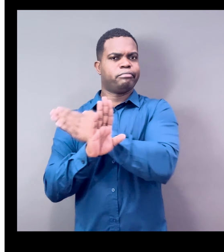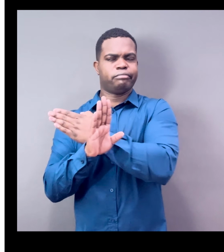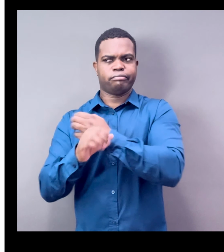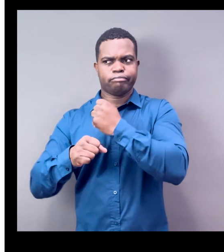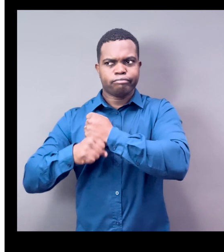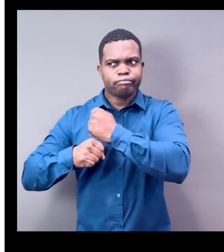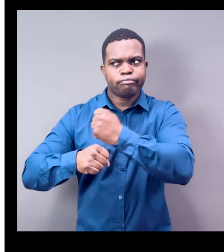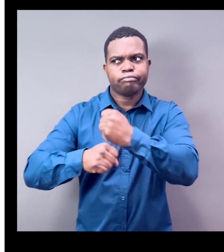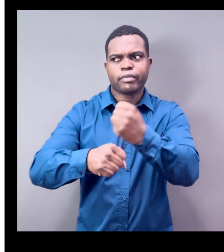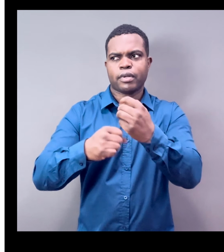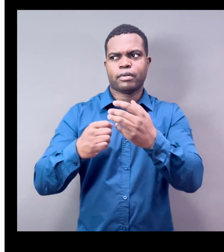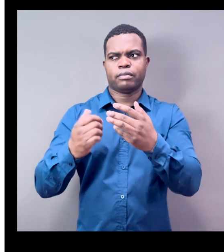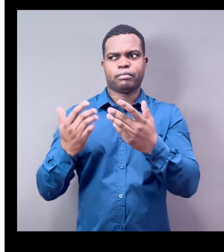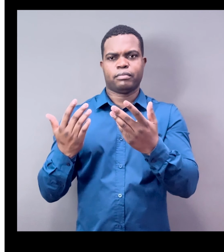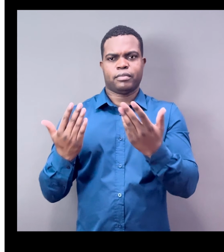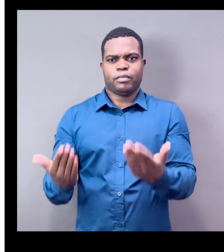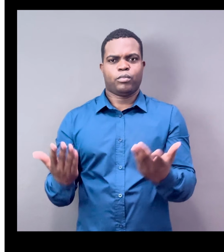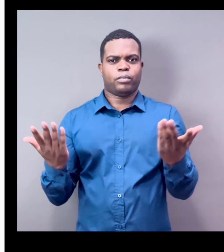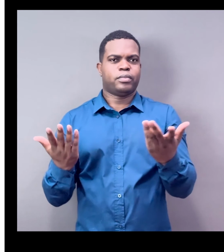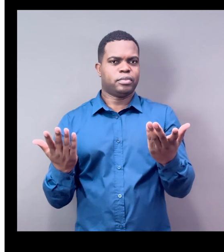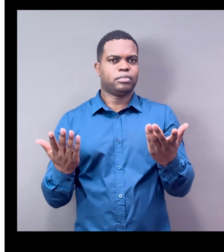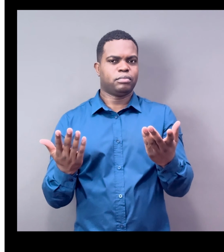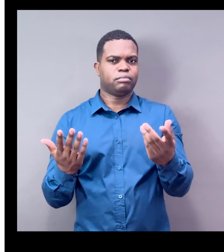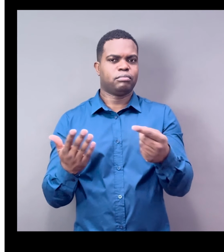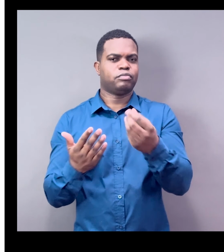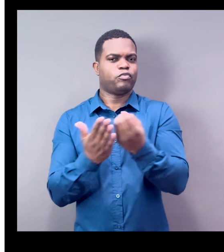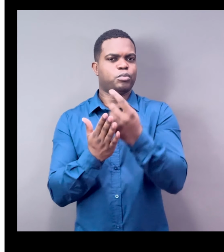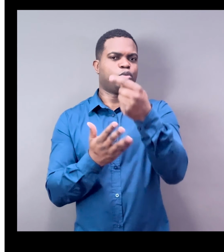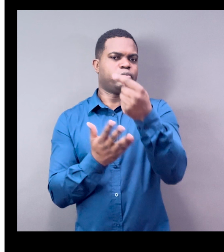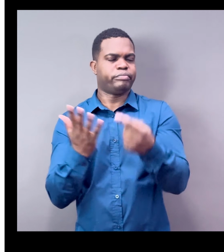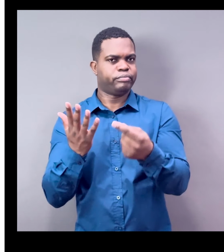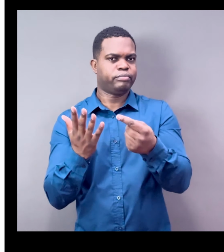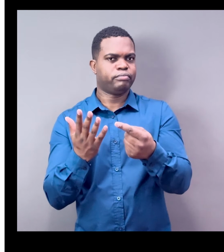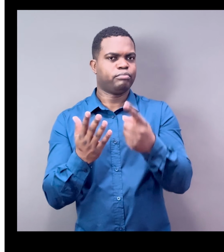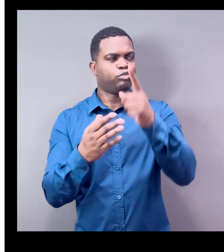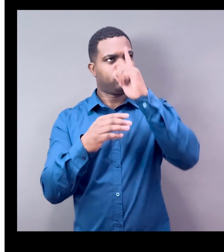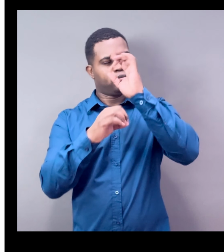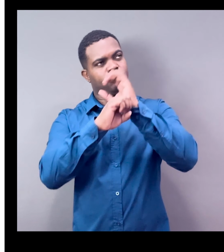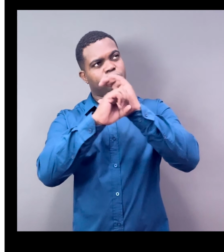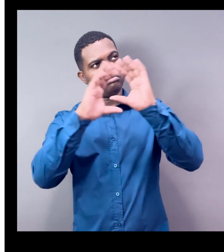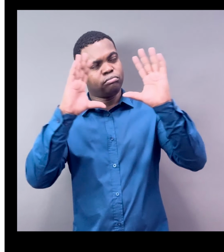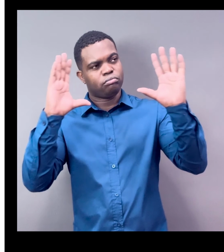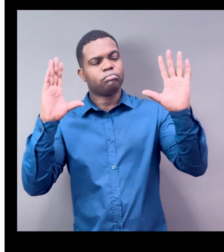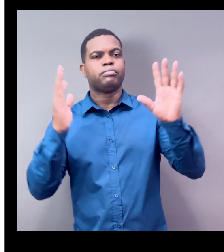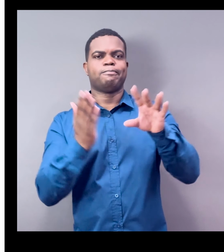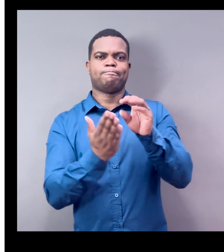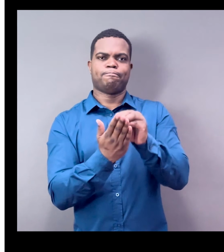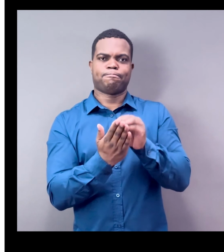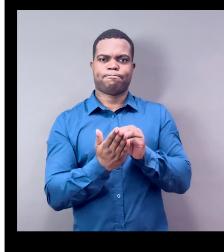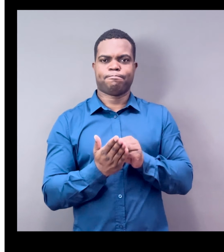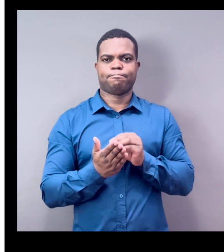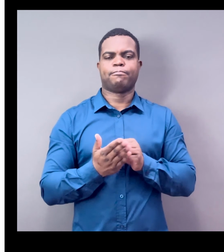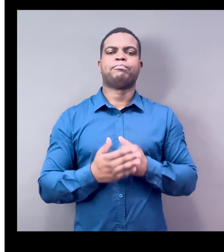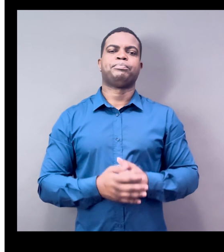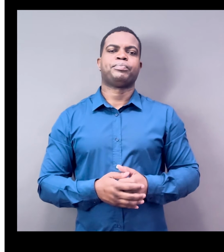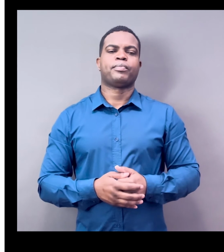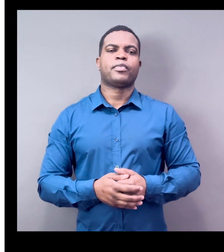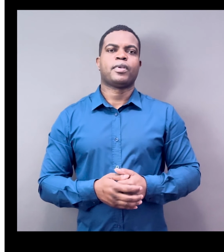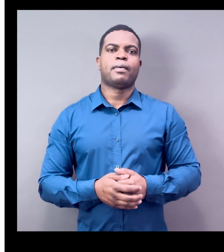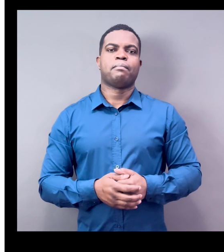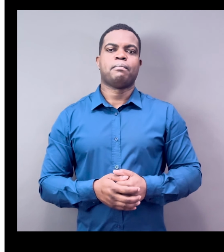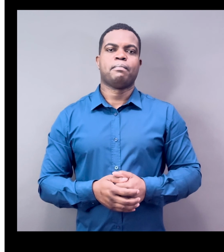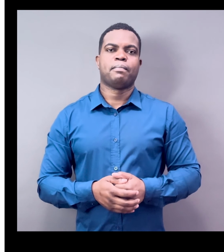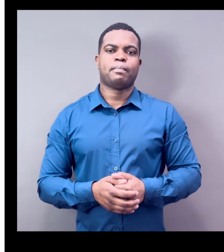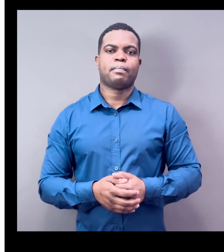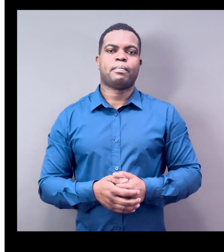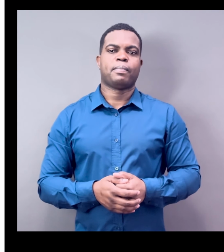and how they've been able to do that. And from there, you'll be able to get insights.